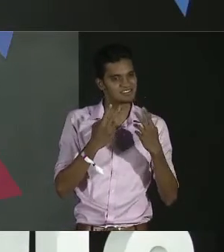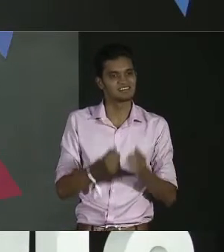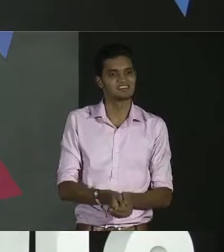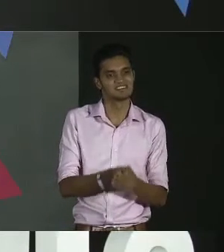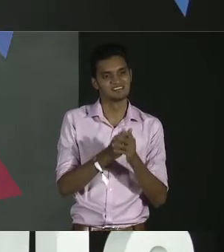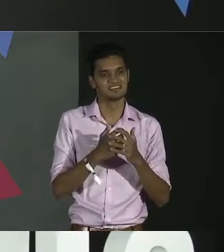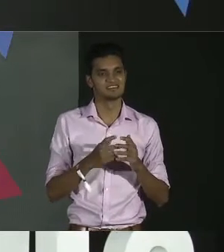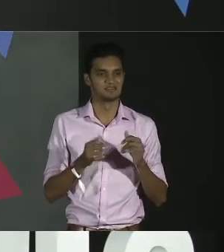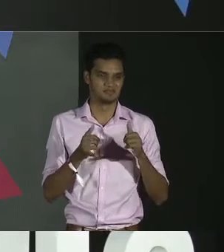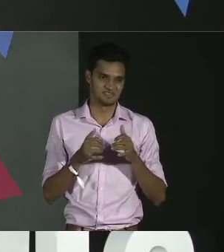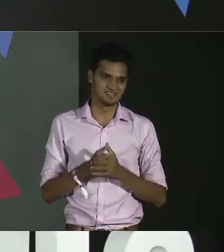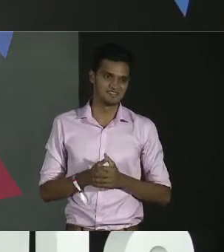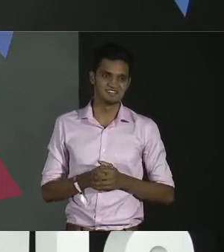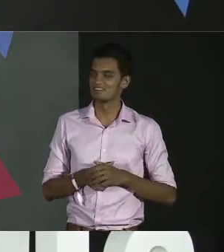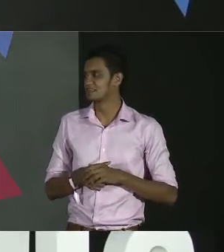Now,